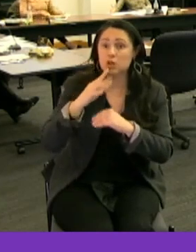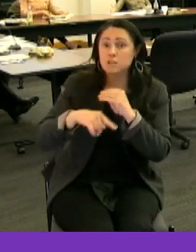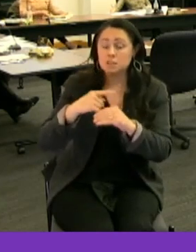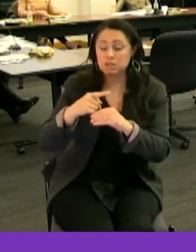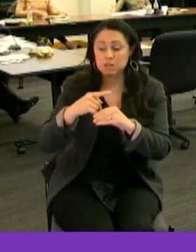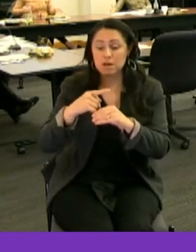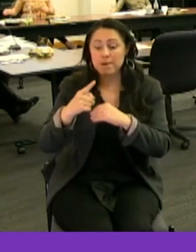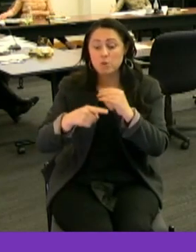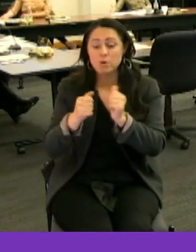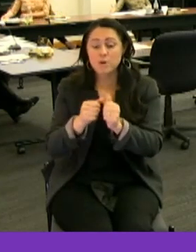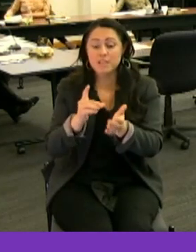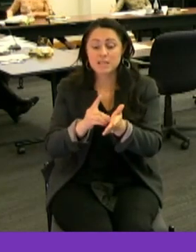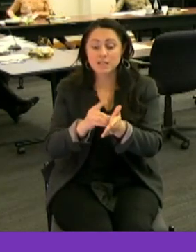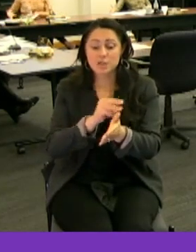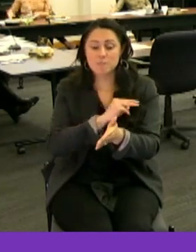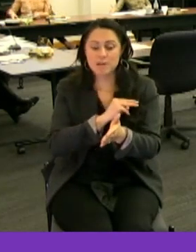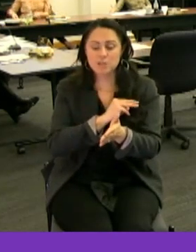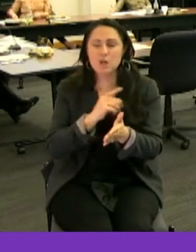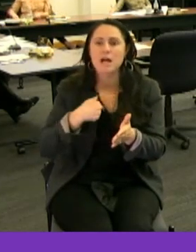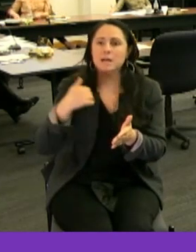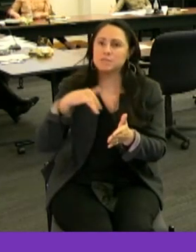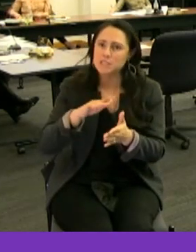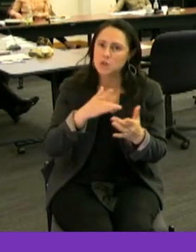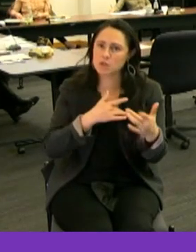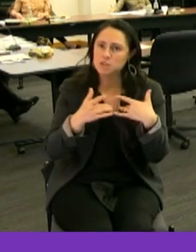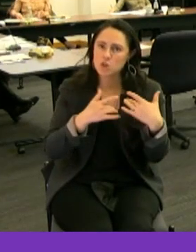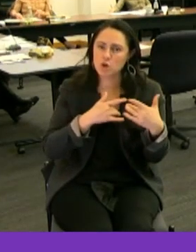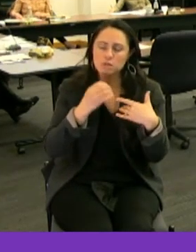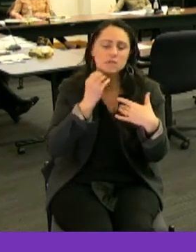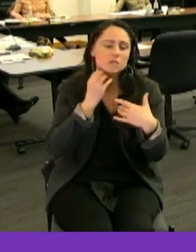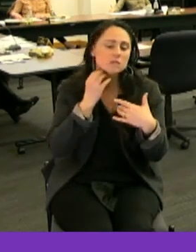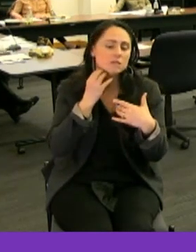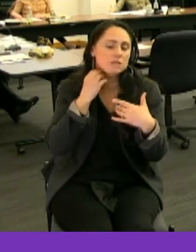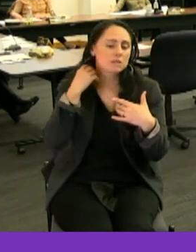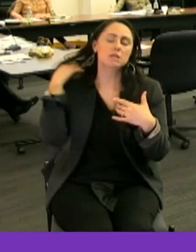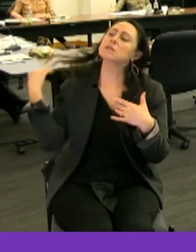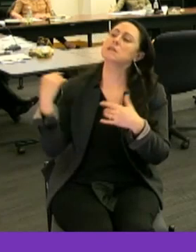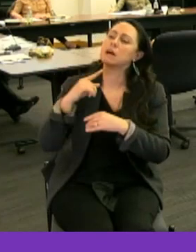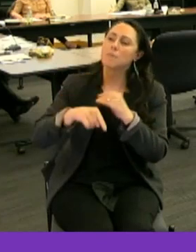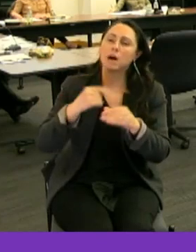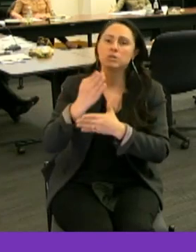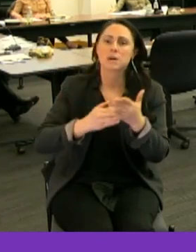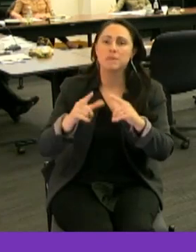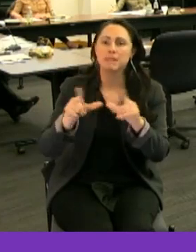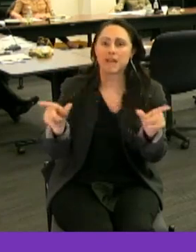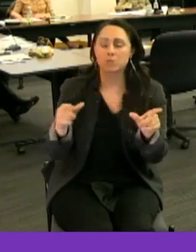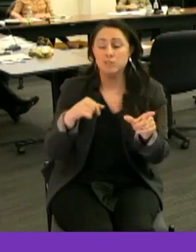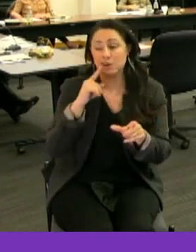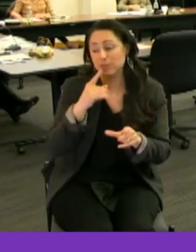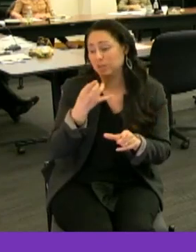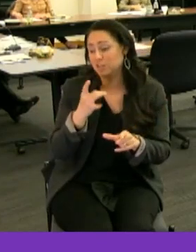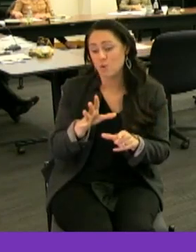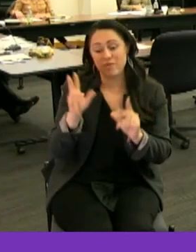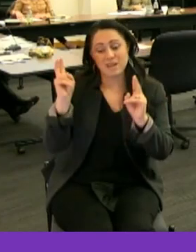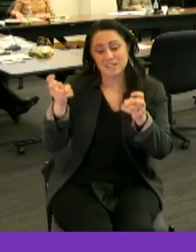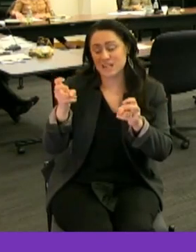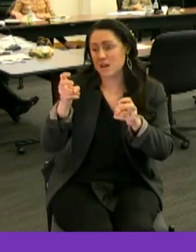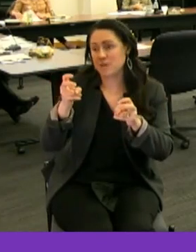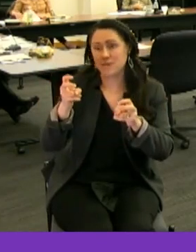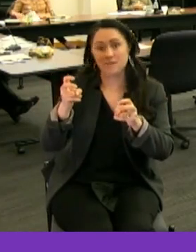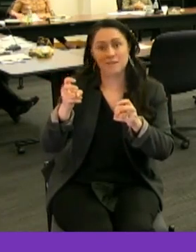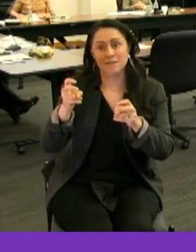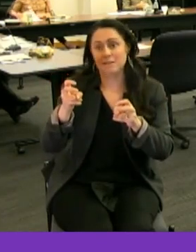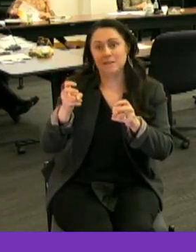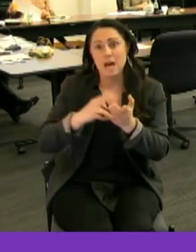Mitchell. I'm still concerned about some of the language. I really don't like the topic when we